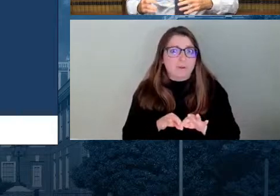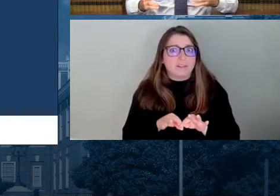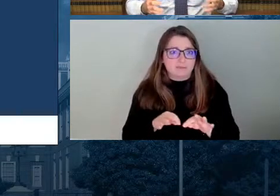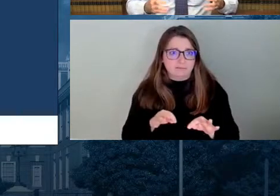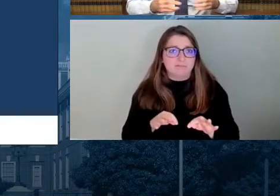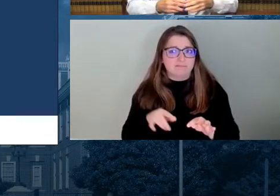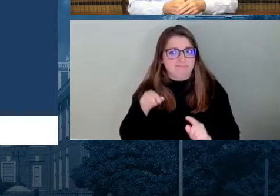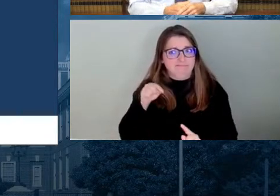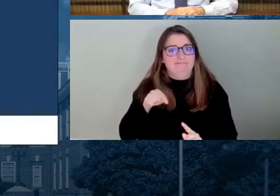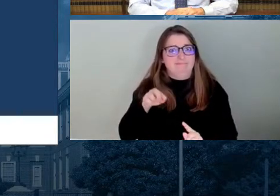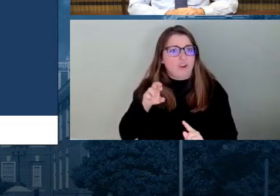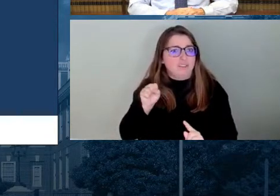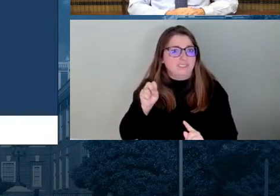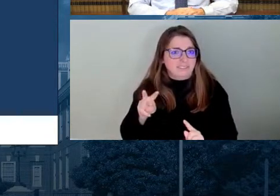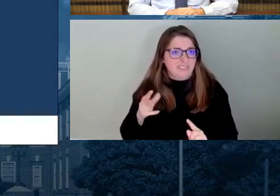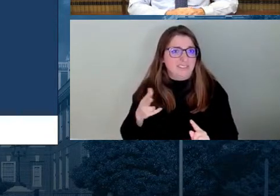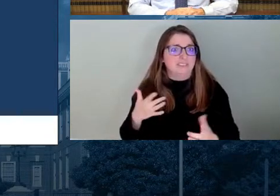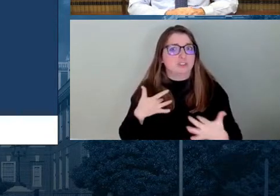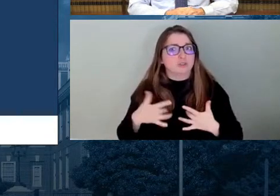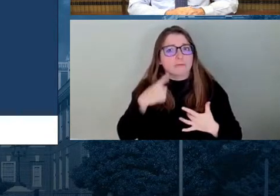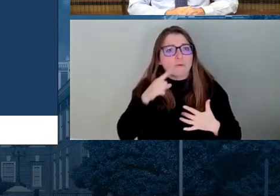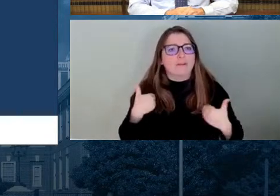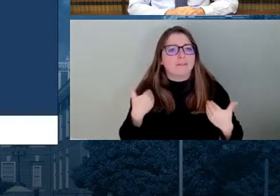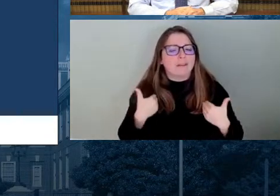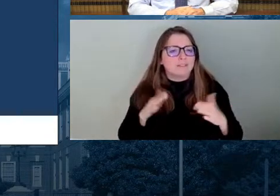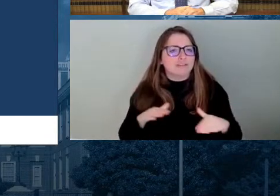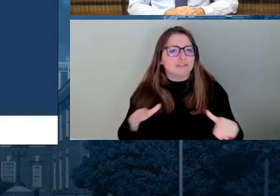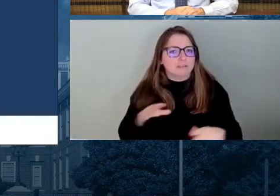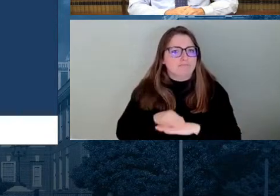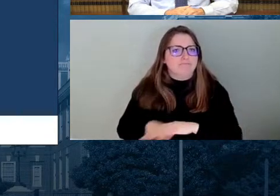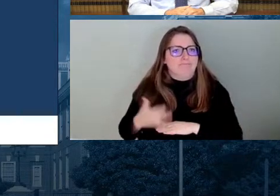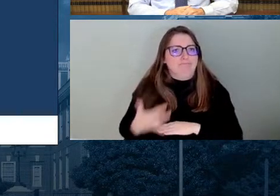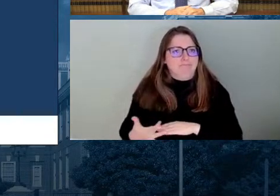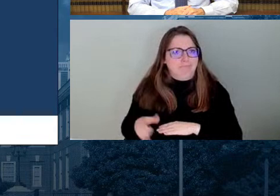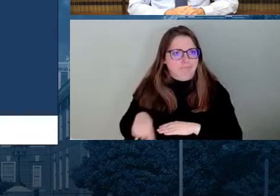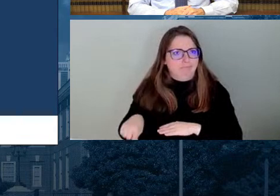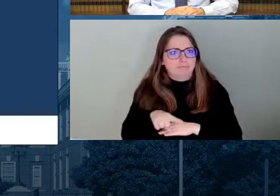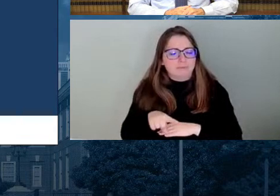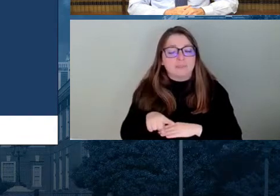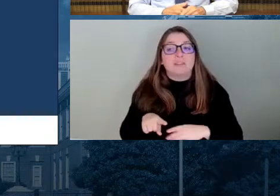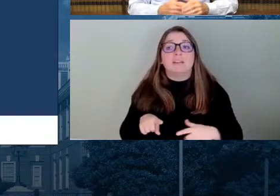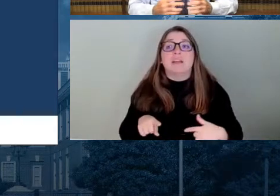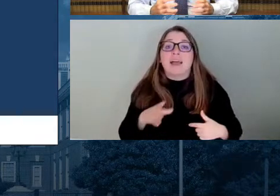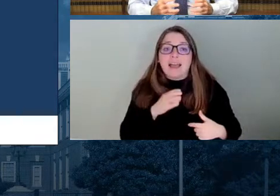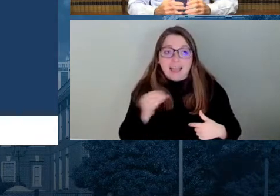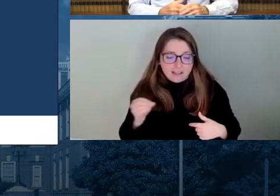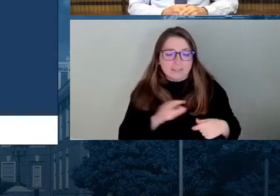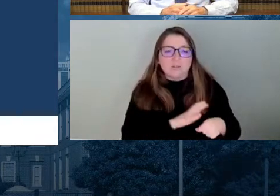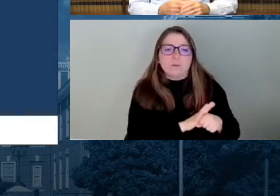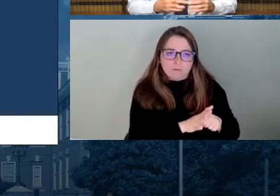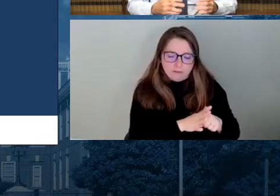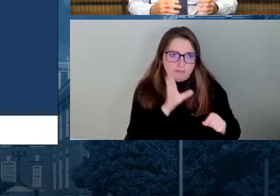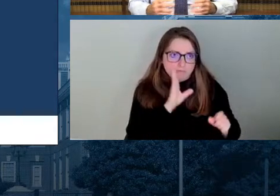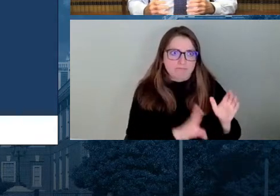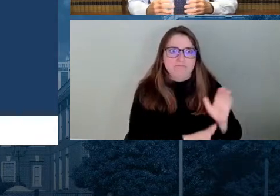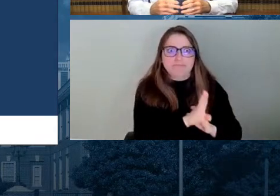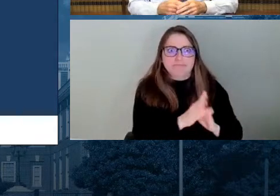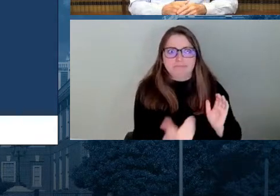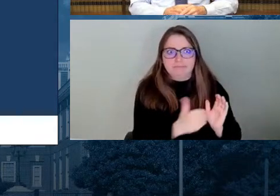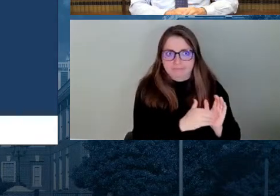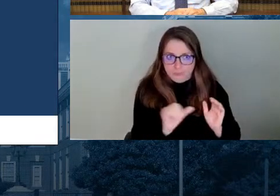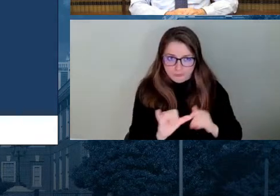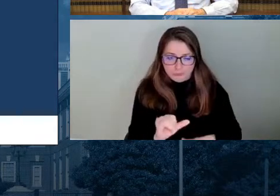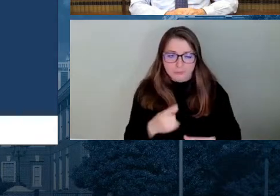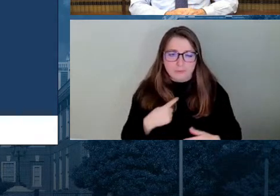in the context of an anticipated surge in COVID-19. So very different in that sense. We still